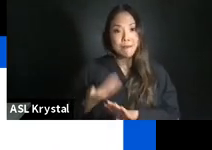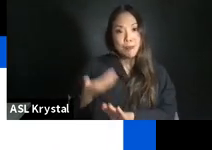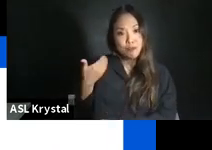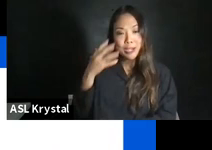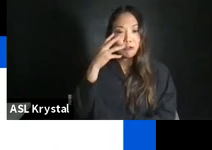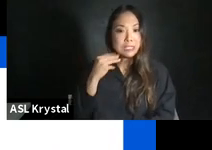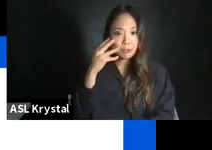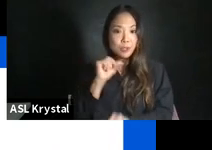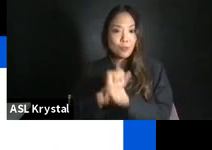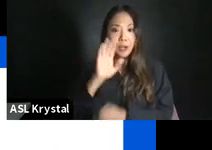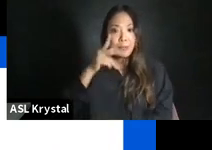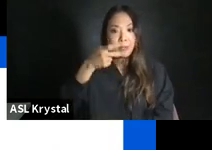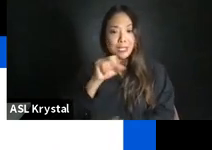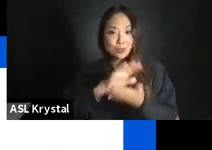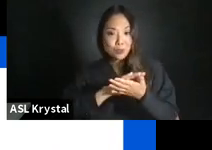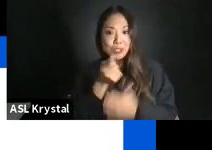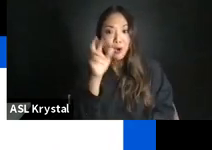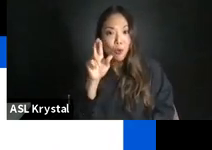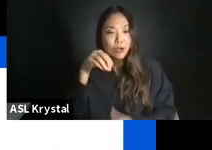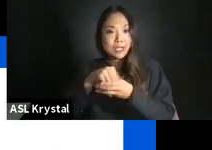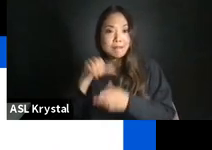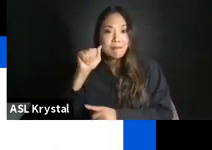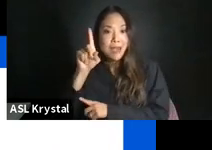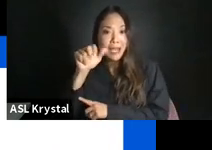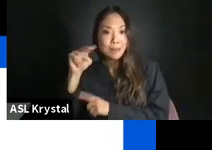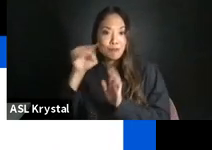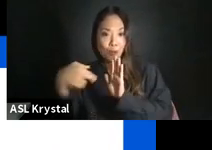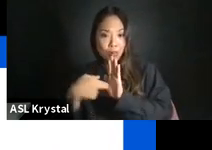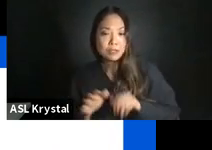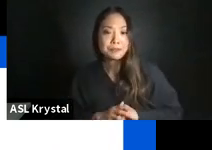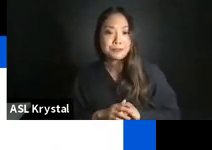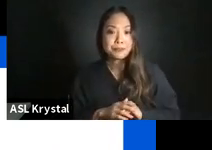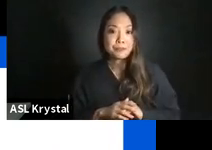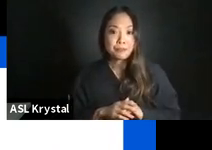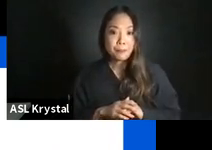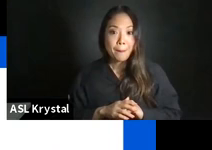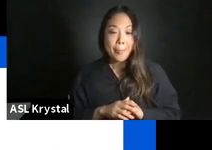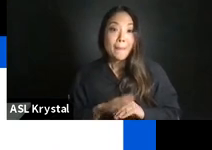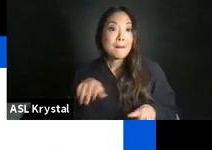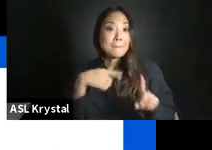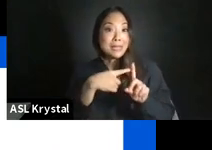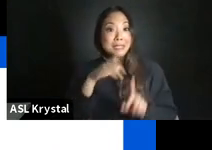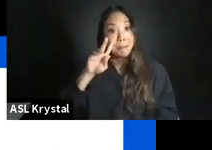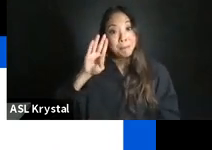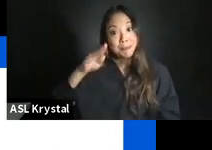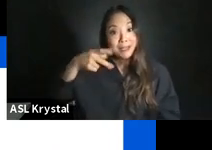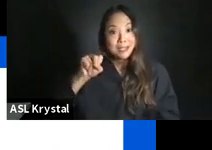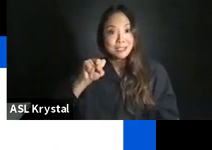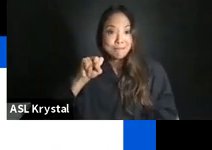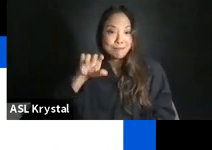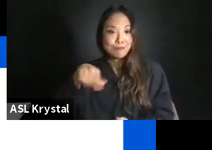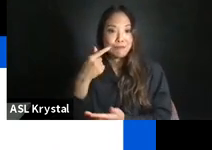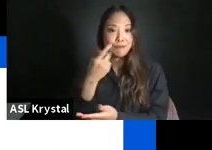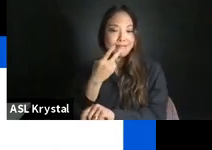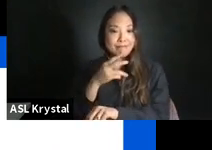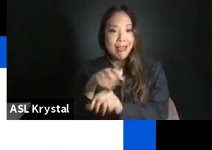schools or in an administrative role in addition to our bps graduates on the far left bar you